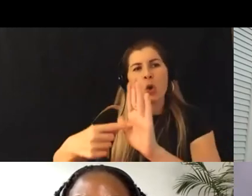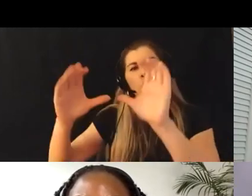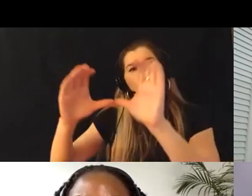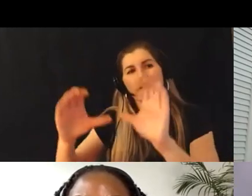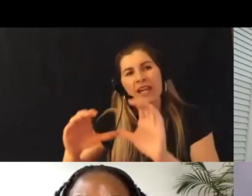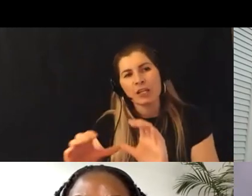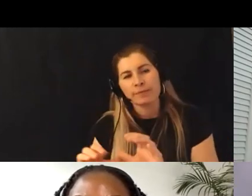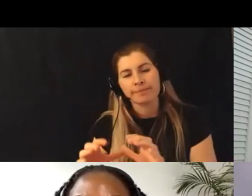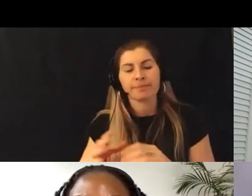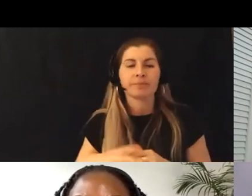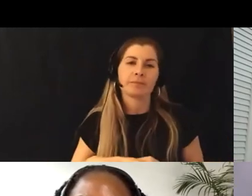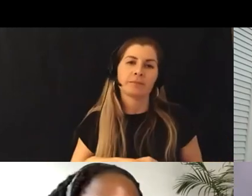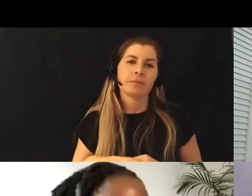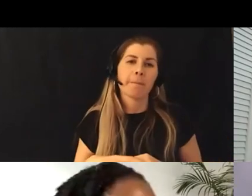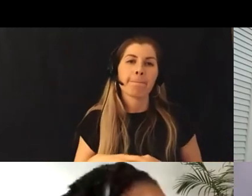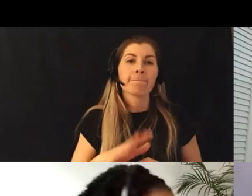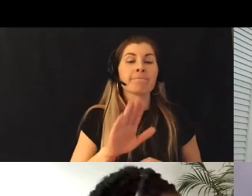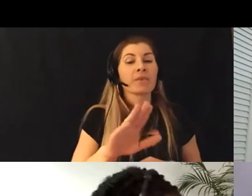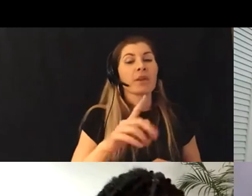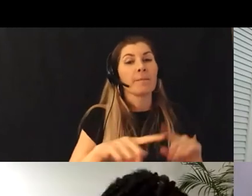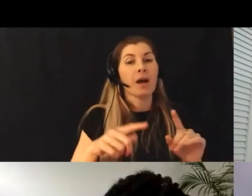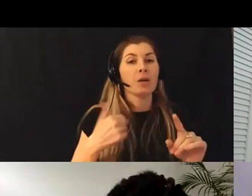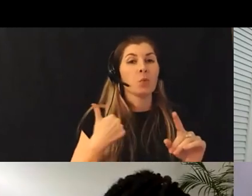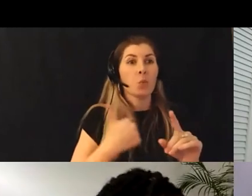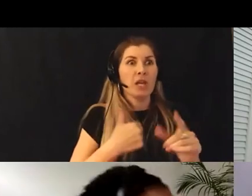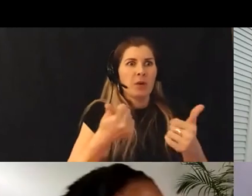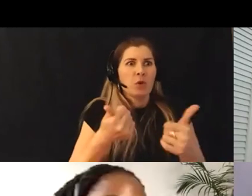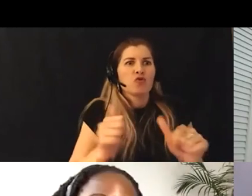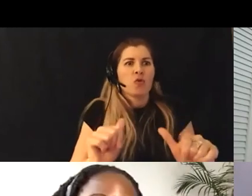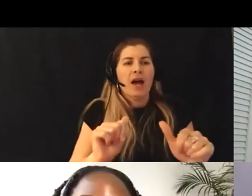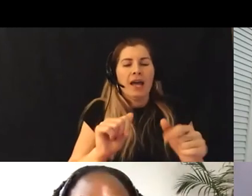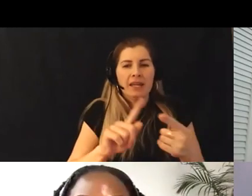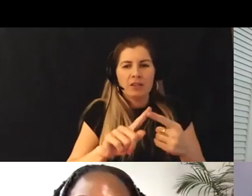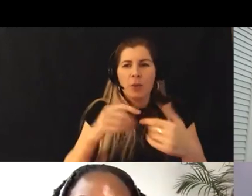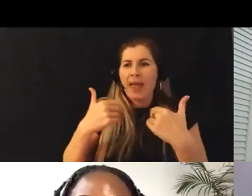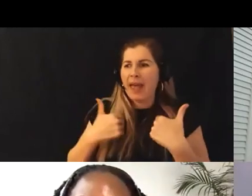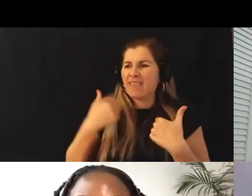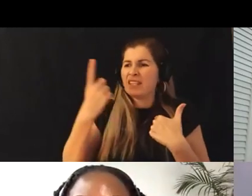But what we were trying to look at was something that could pull together nationally.